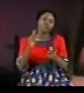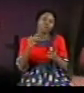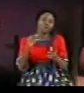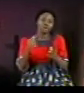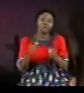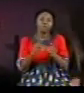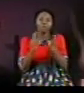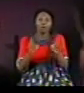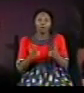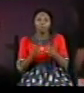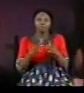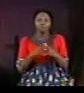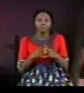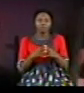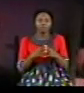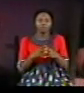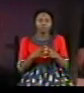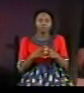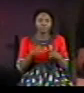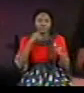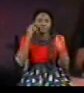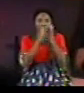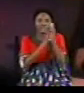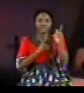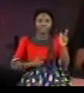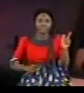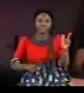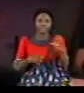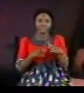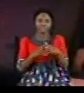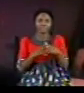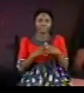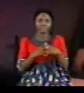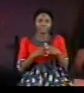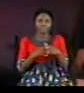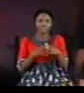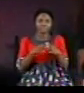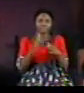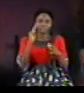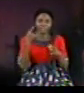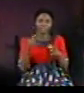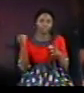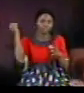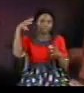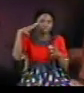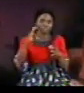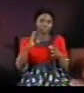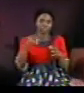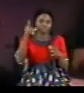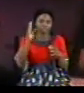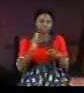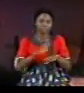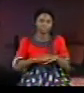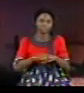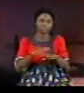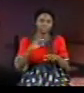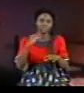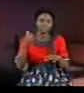Barai. Praise the Lord. By the grace of God, on the 16th of this